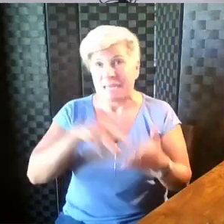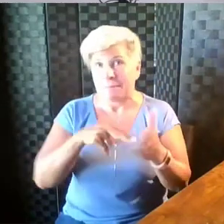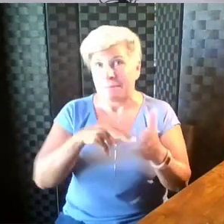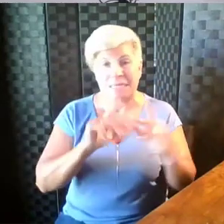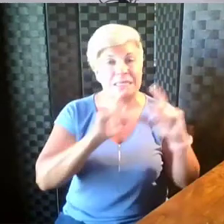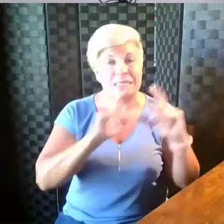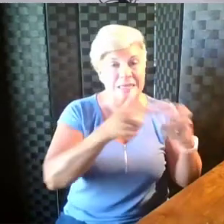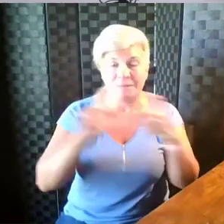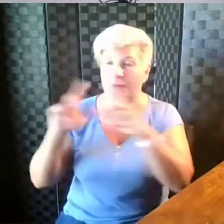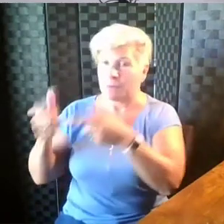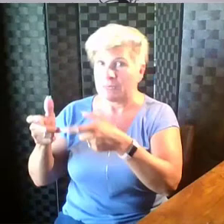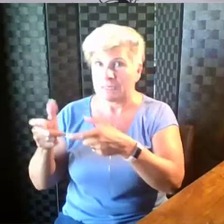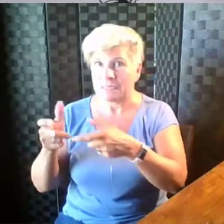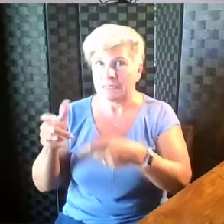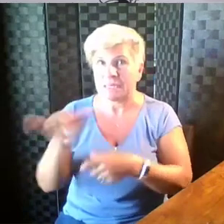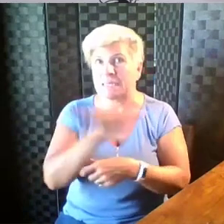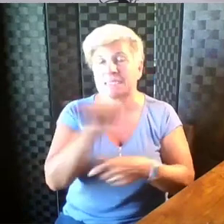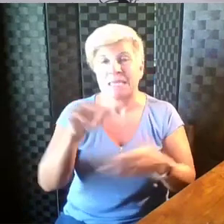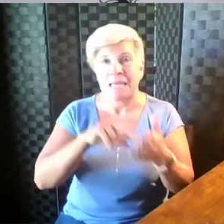synonyms.